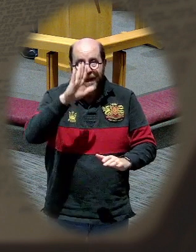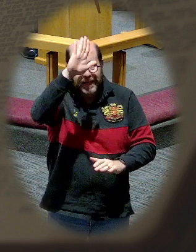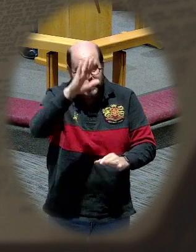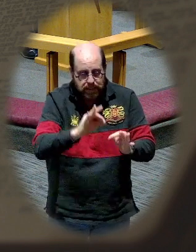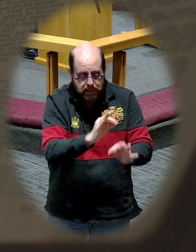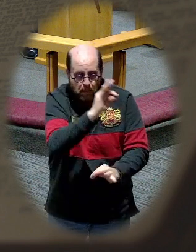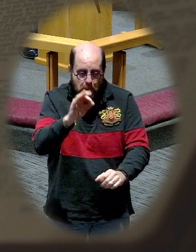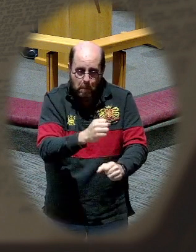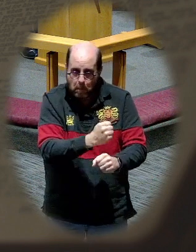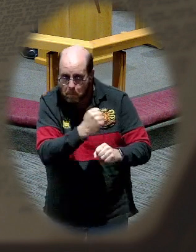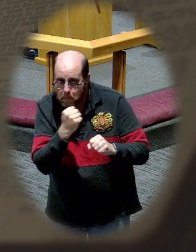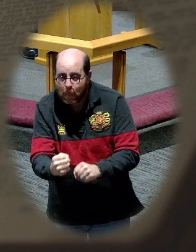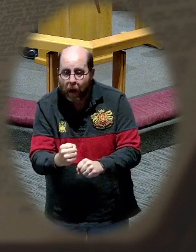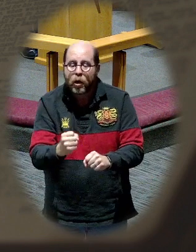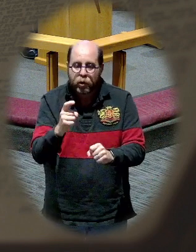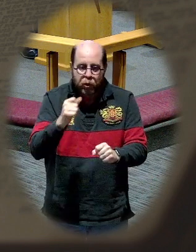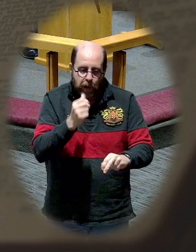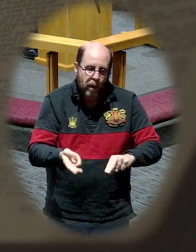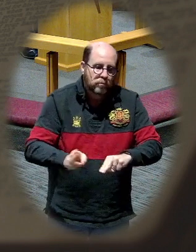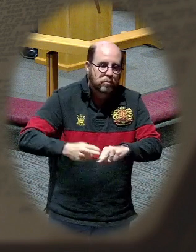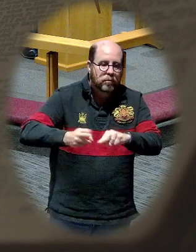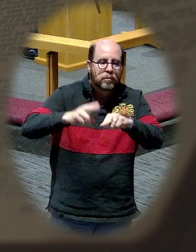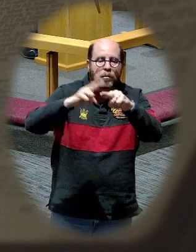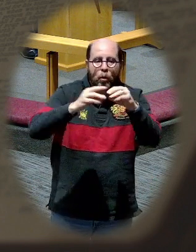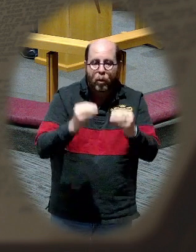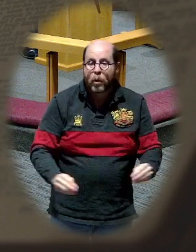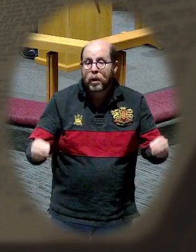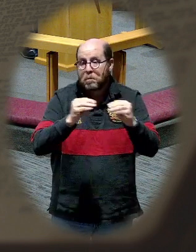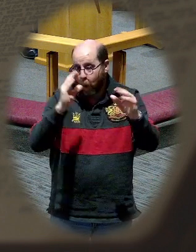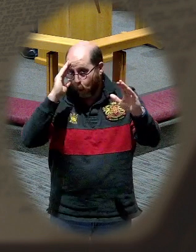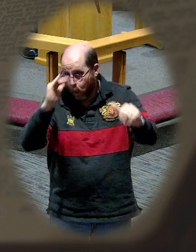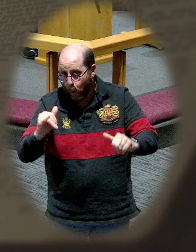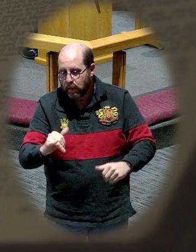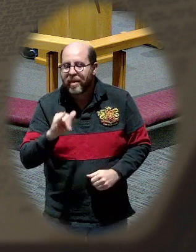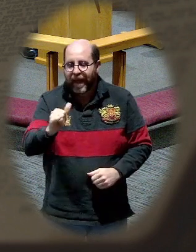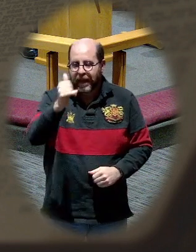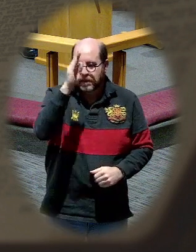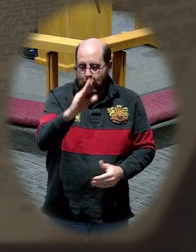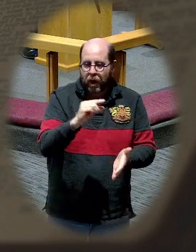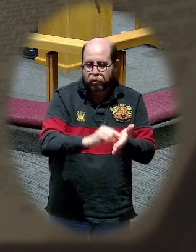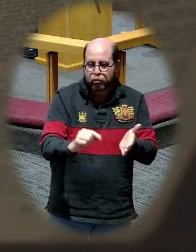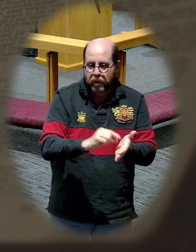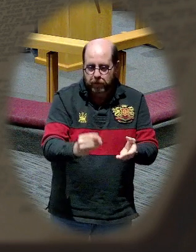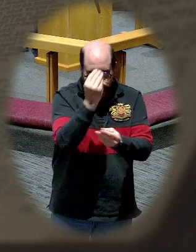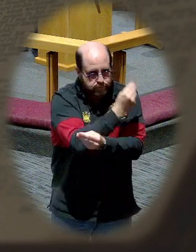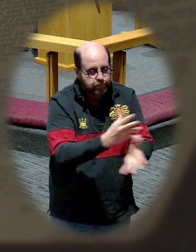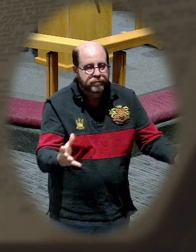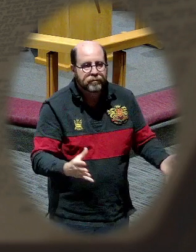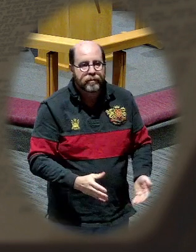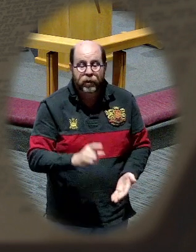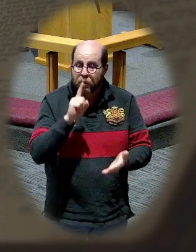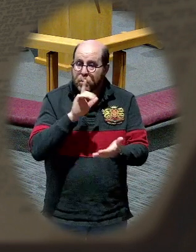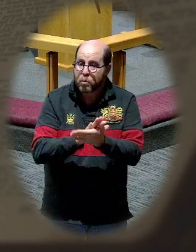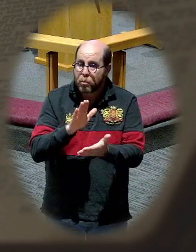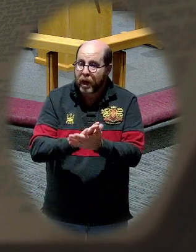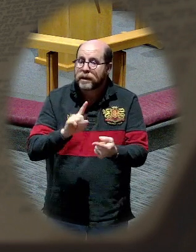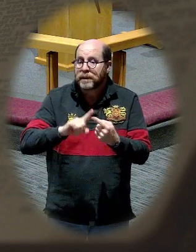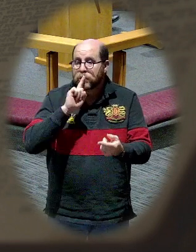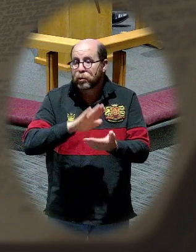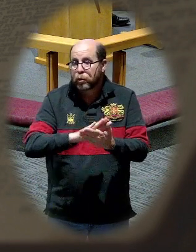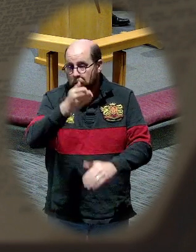of the Holy Spirit you may abound in hope. This is the word of the Lord. Thanks be to God.